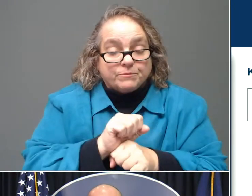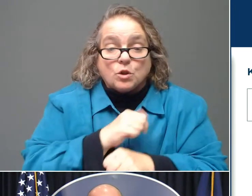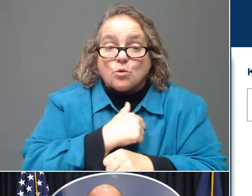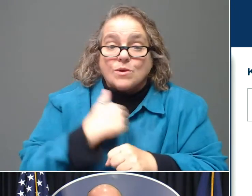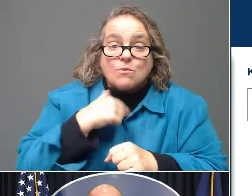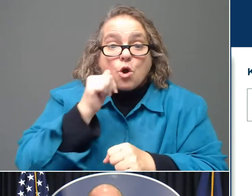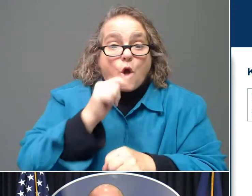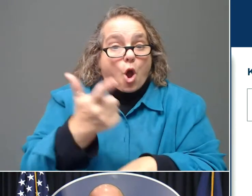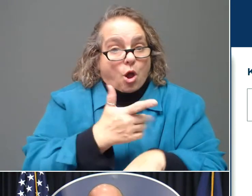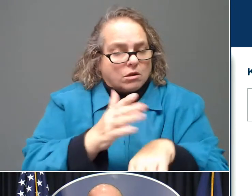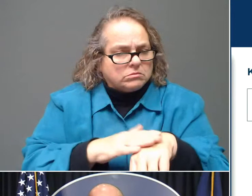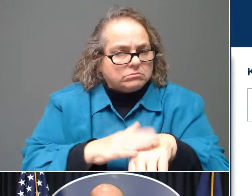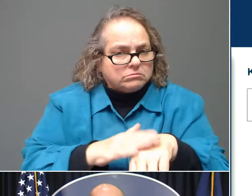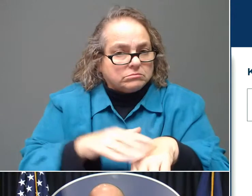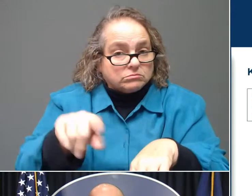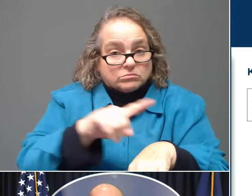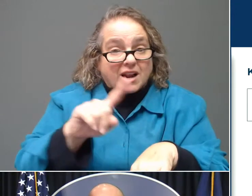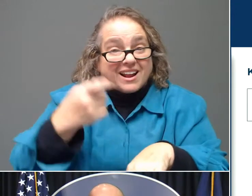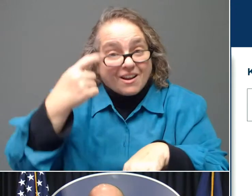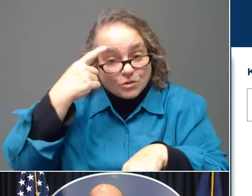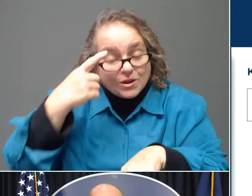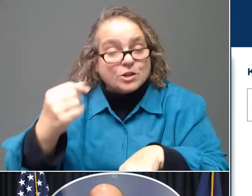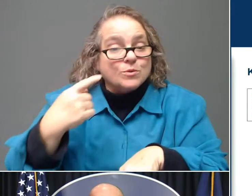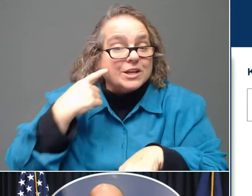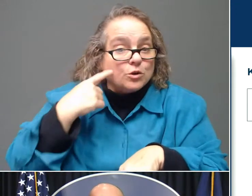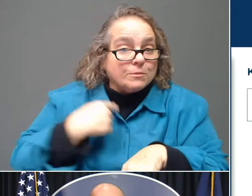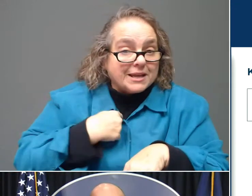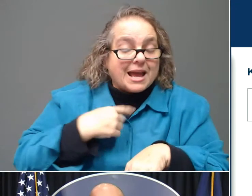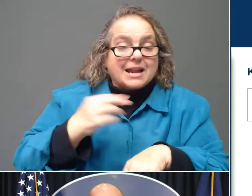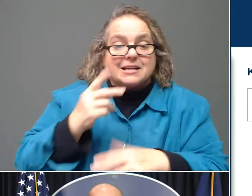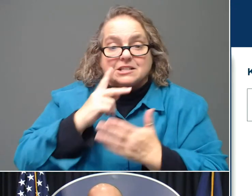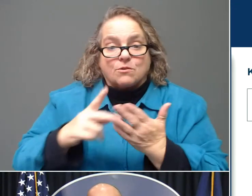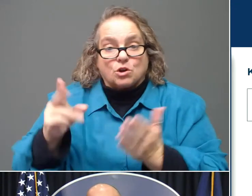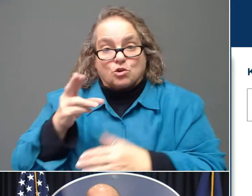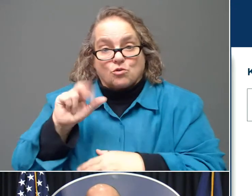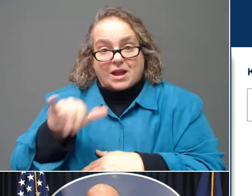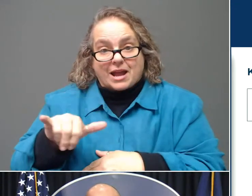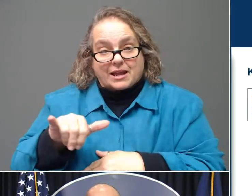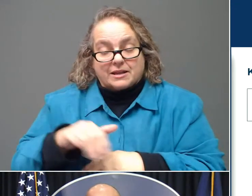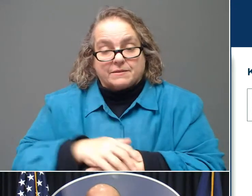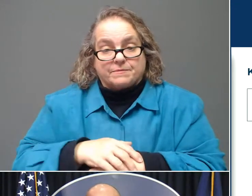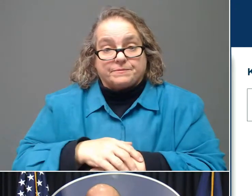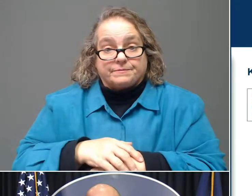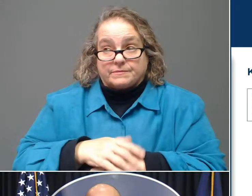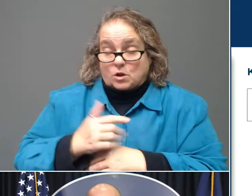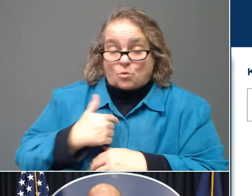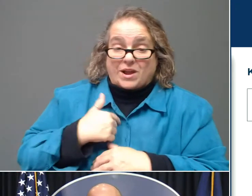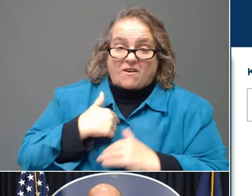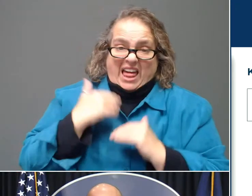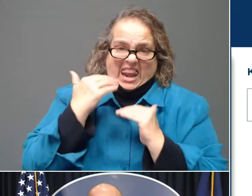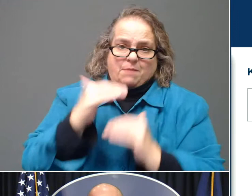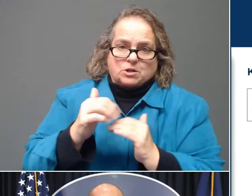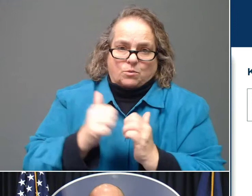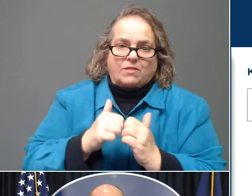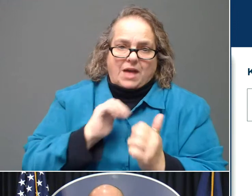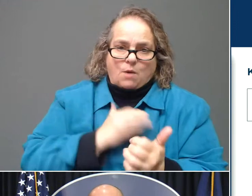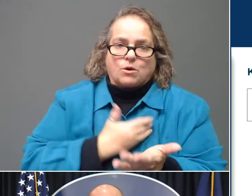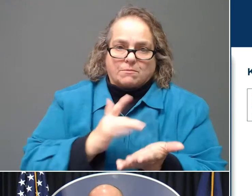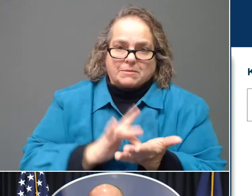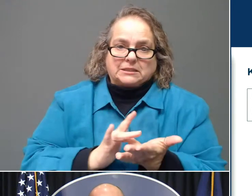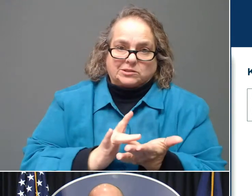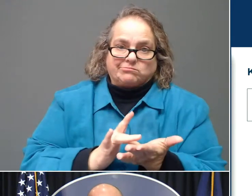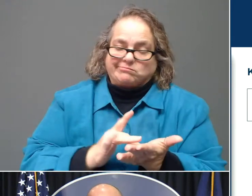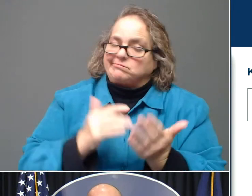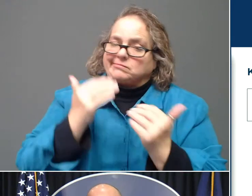You've heard the Governor, you'll hear me, and you'll hear Secretary Gray. Quantity is limited right now, and that's the unfortunate constraint.